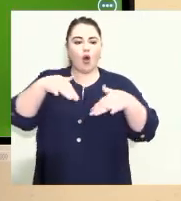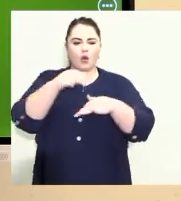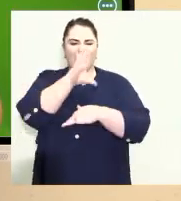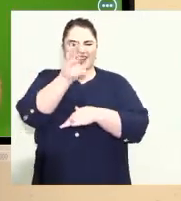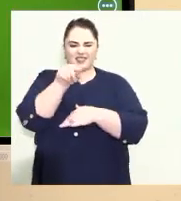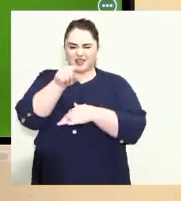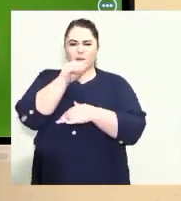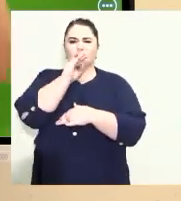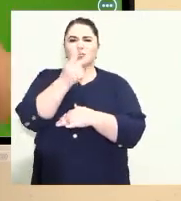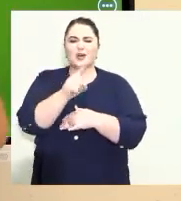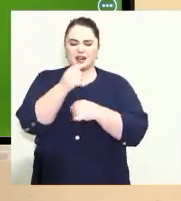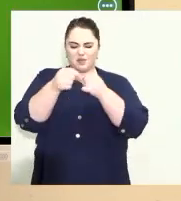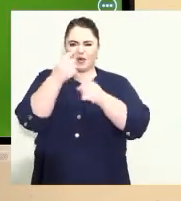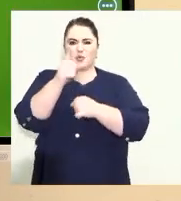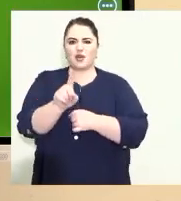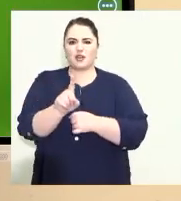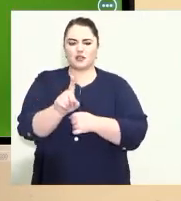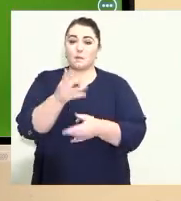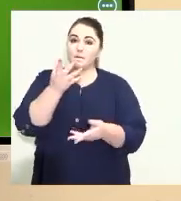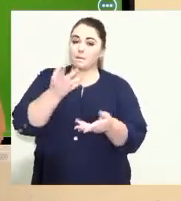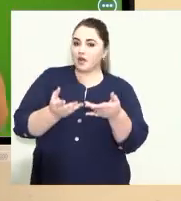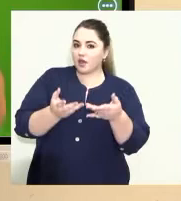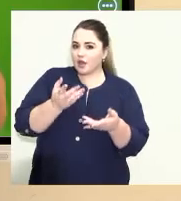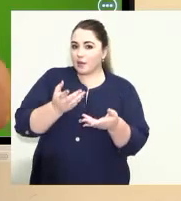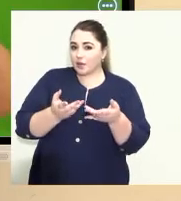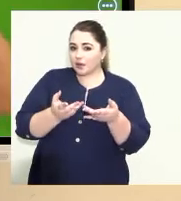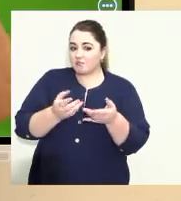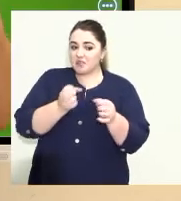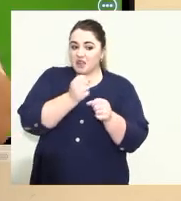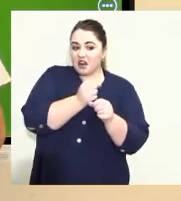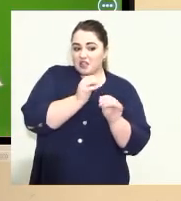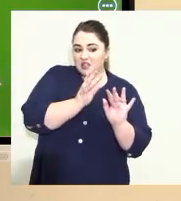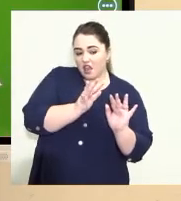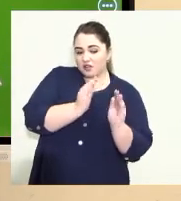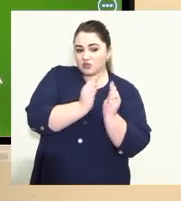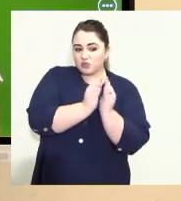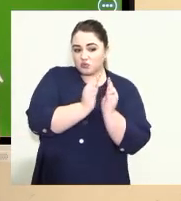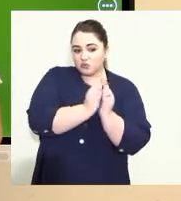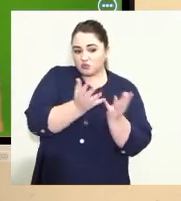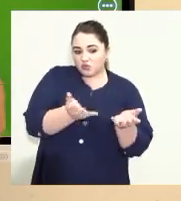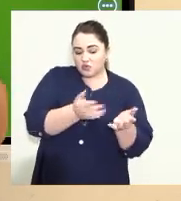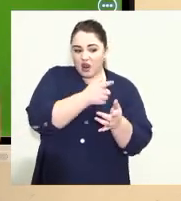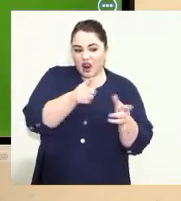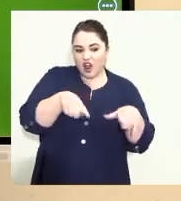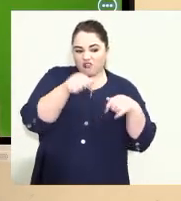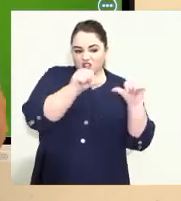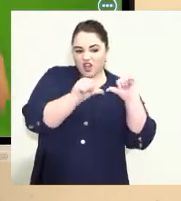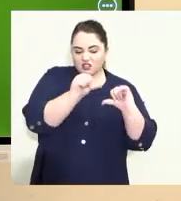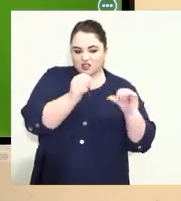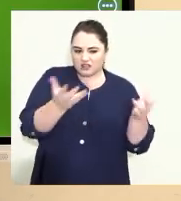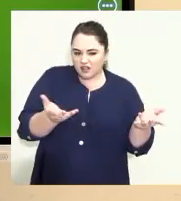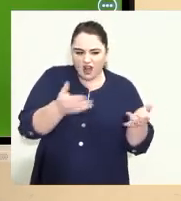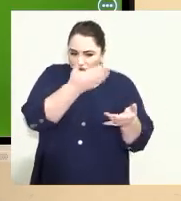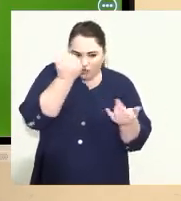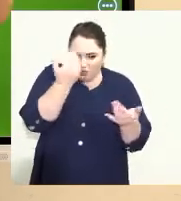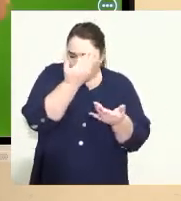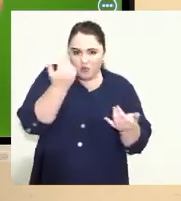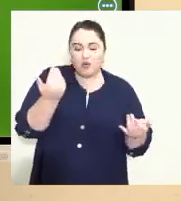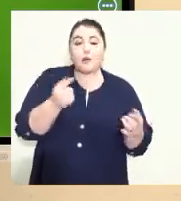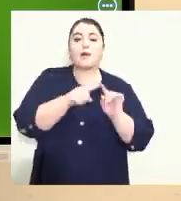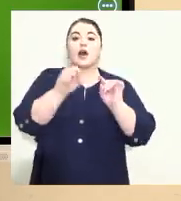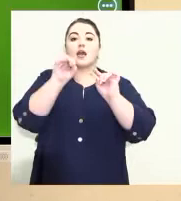will ask, what is this all about? Is it perhaps the results of the grade 10s at your school for life sciences? If it has a